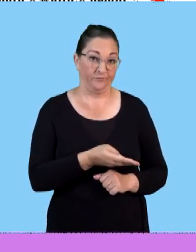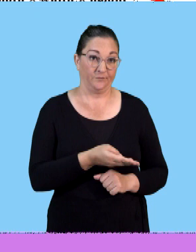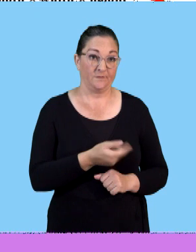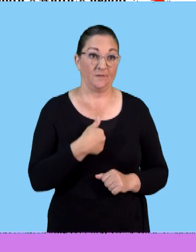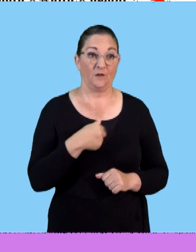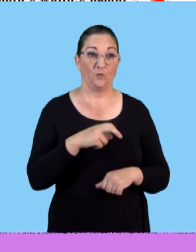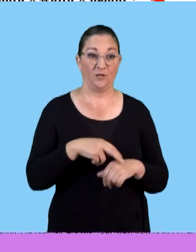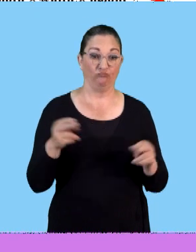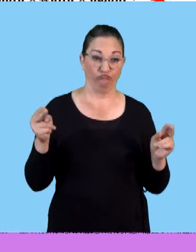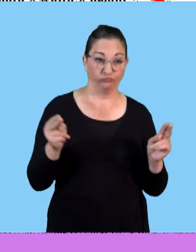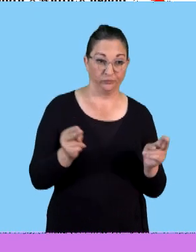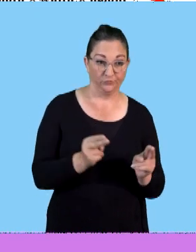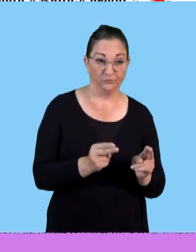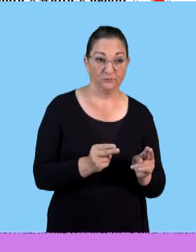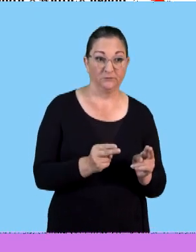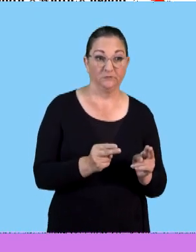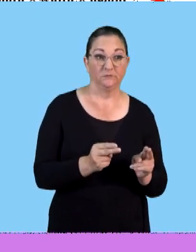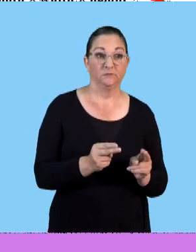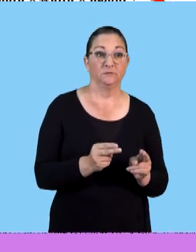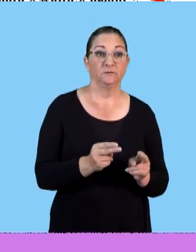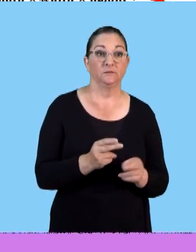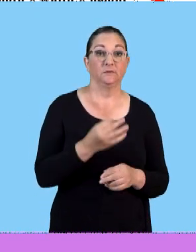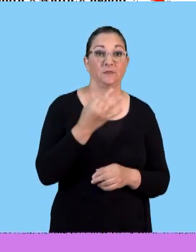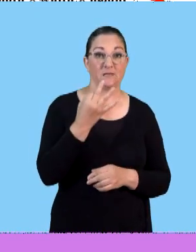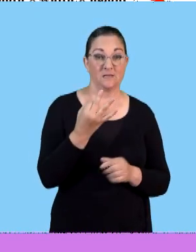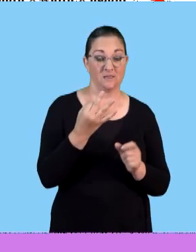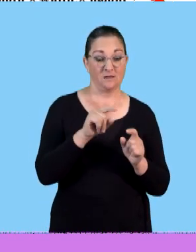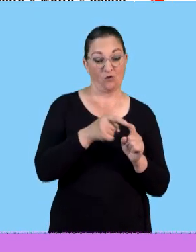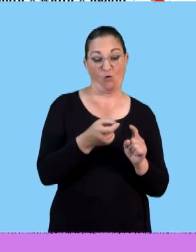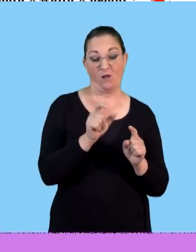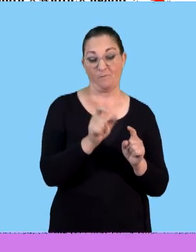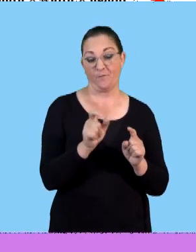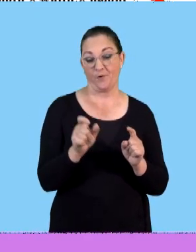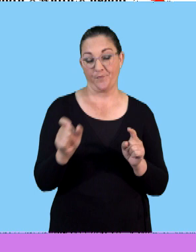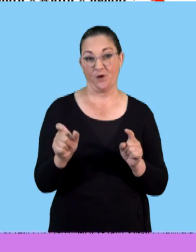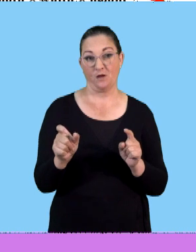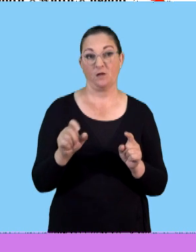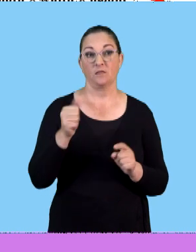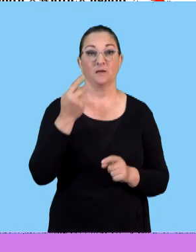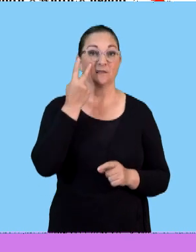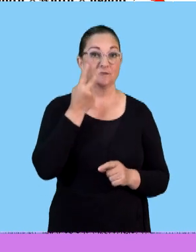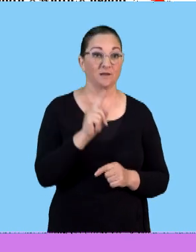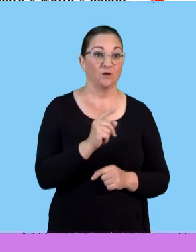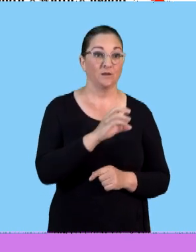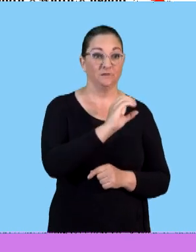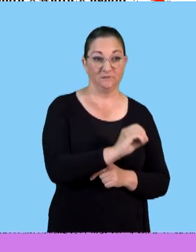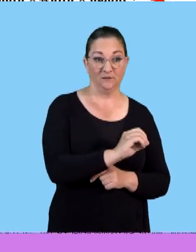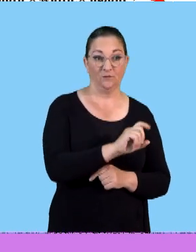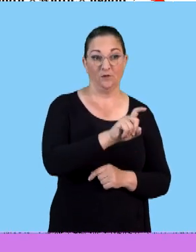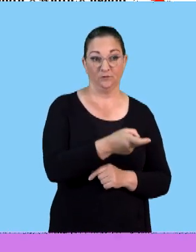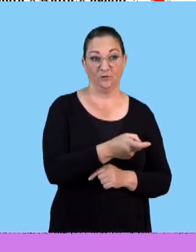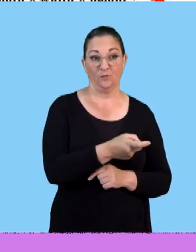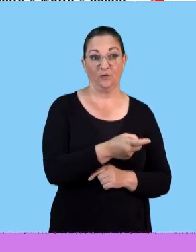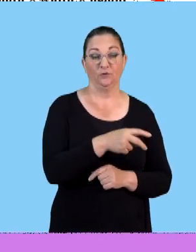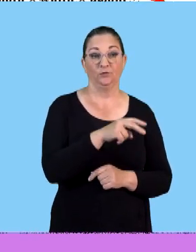answer here, it's clear then that when we round this off, right, to 3 decimal places, right? So what will that be?